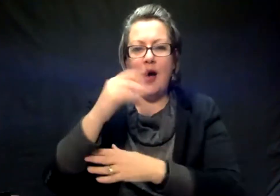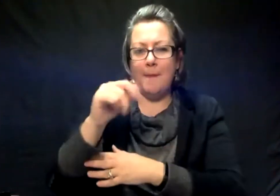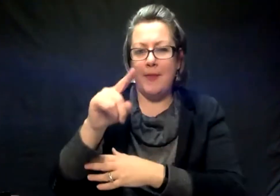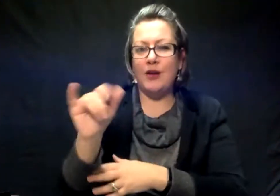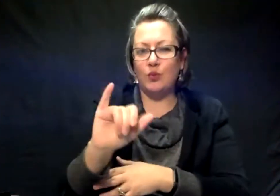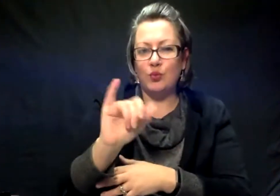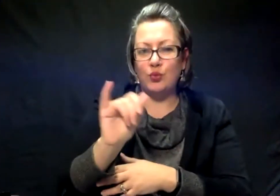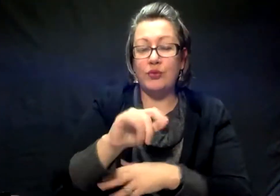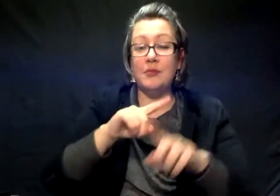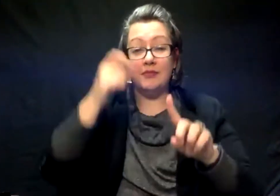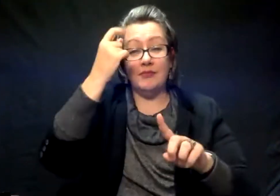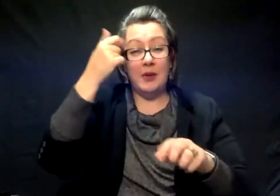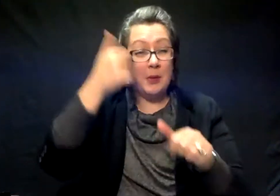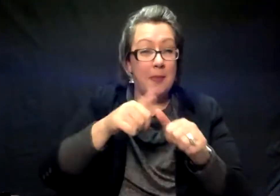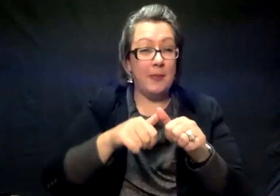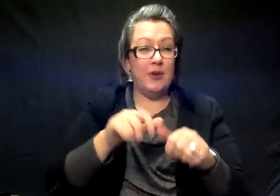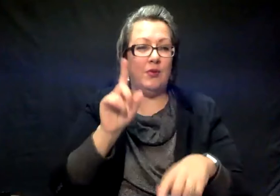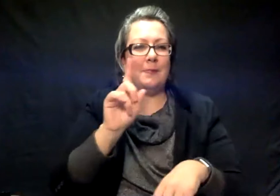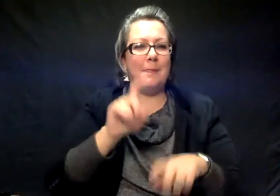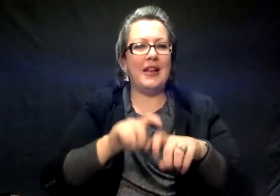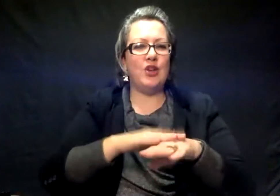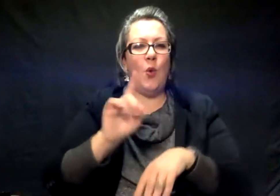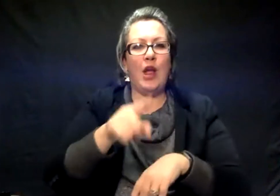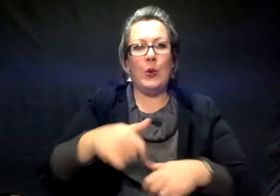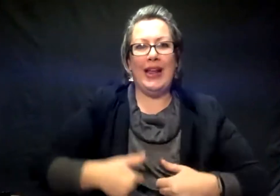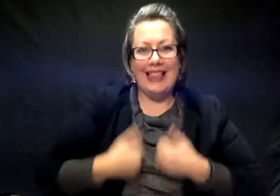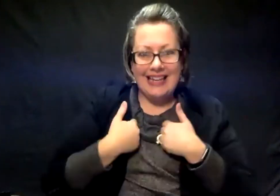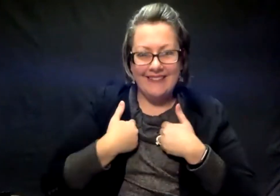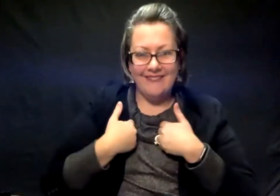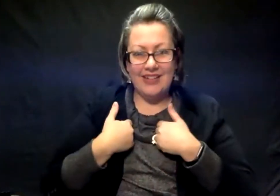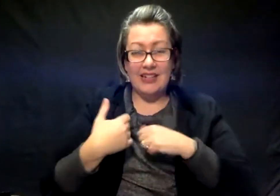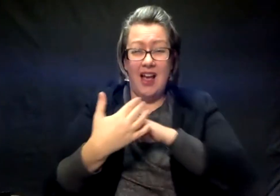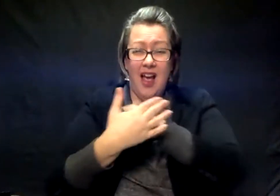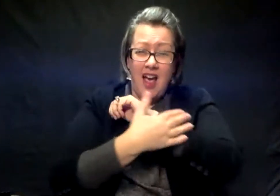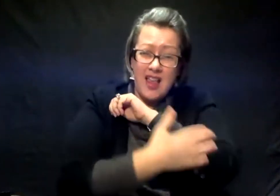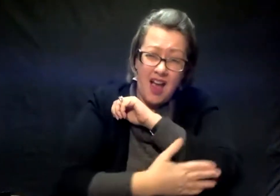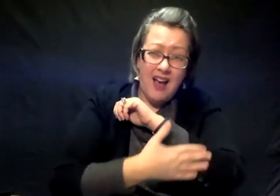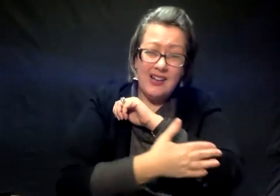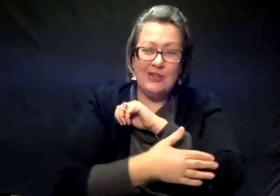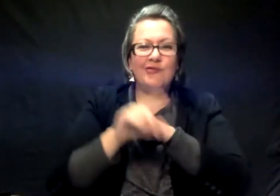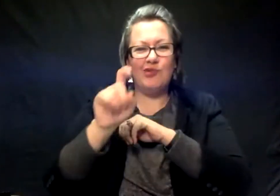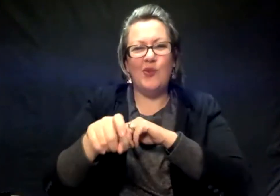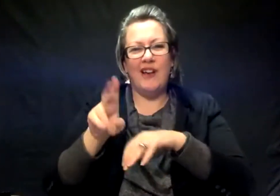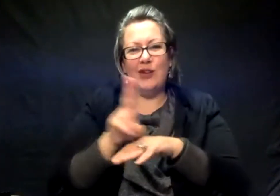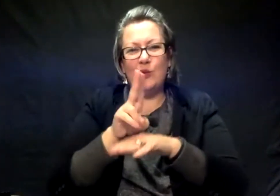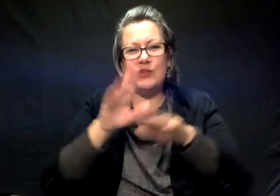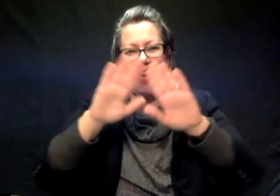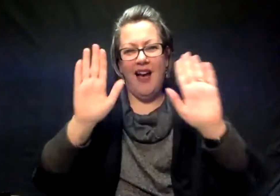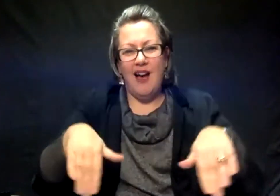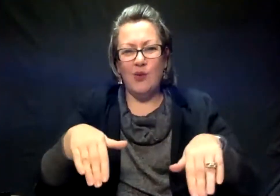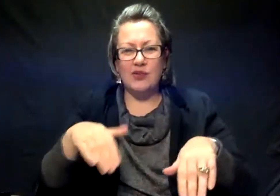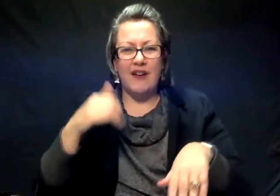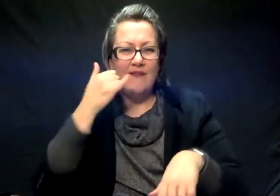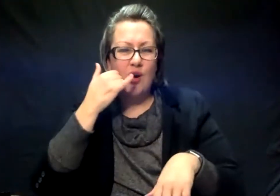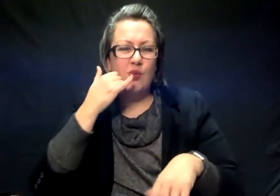the app on your phone or iPad. But also remember that it depends on where you live. If it's very rural,